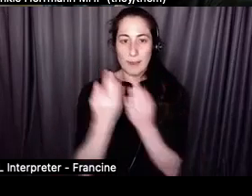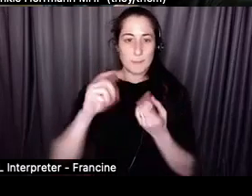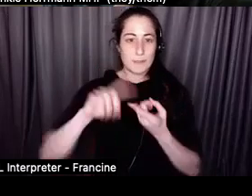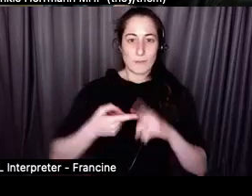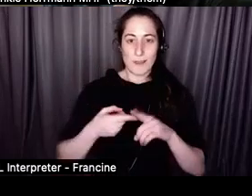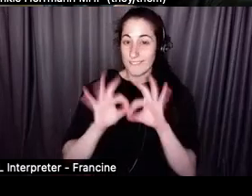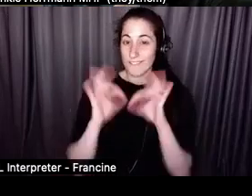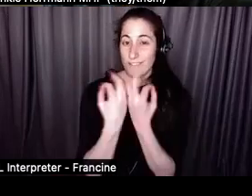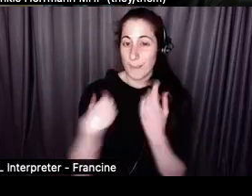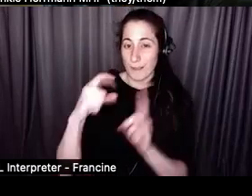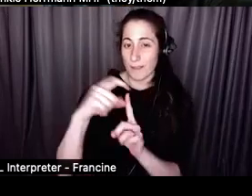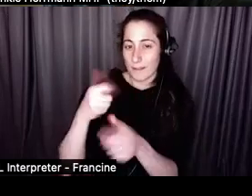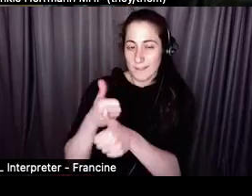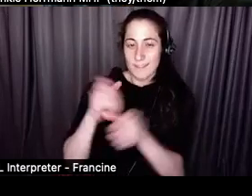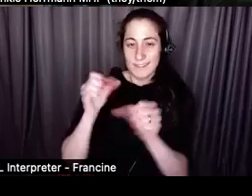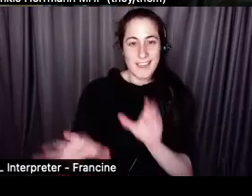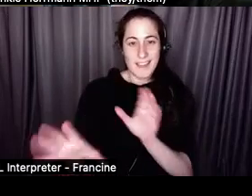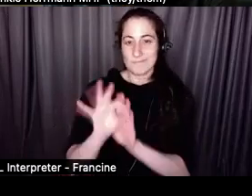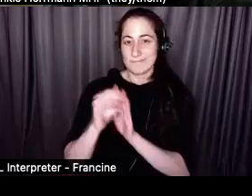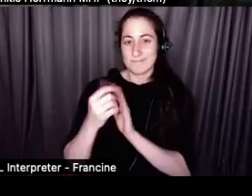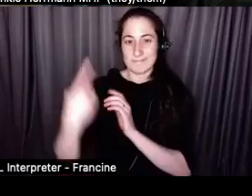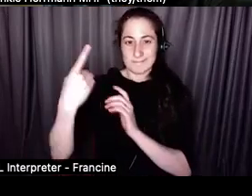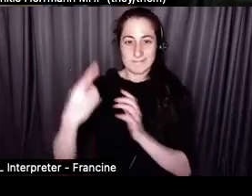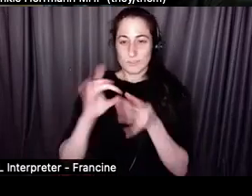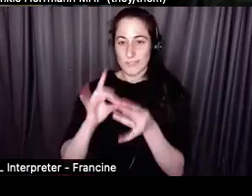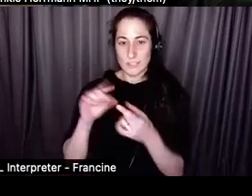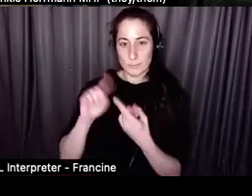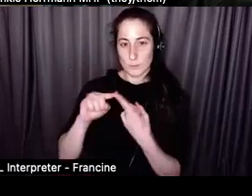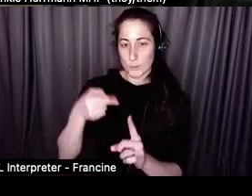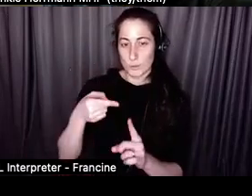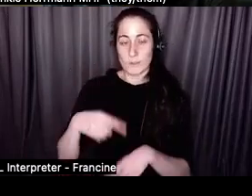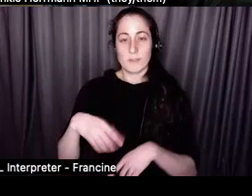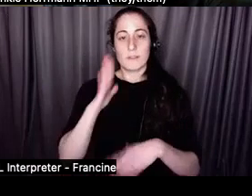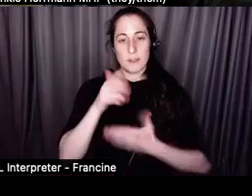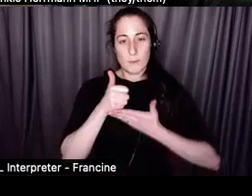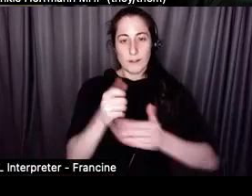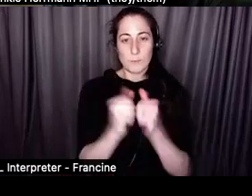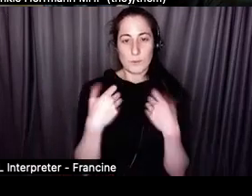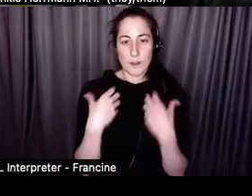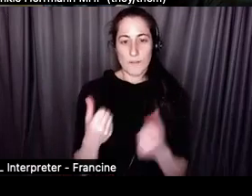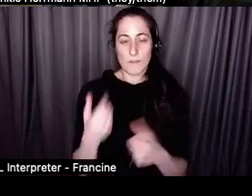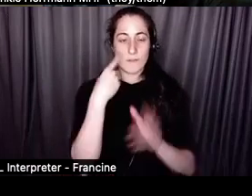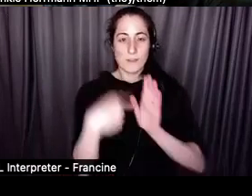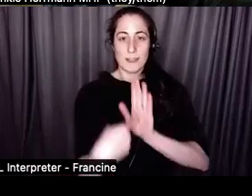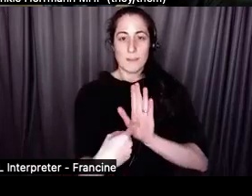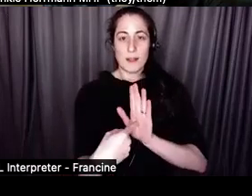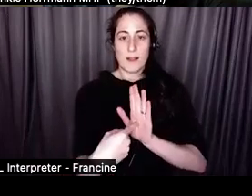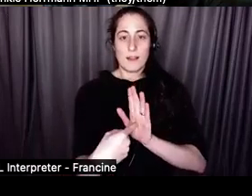family, can be involved in your recovery. So for example, if you,